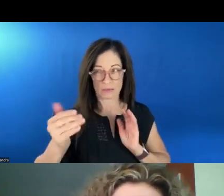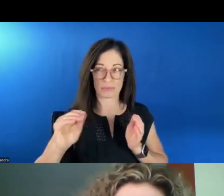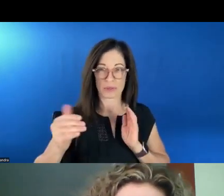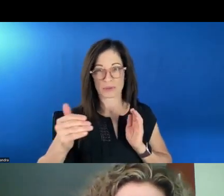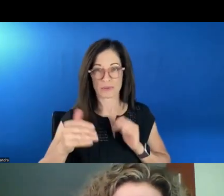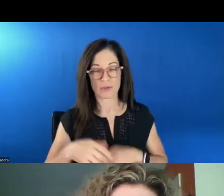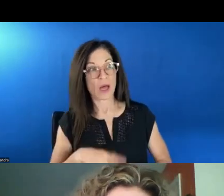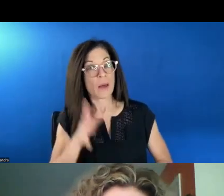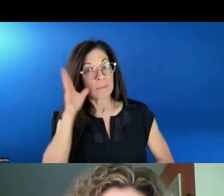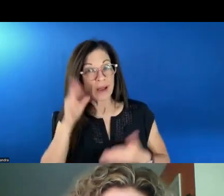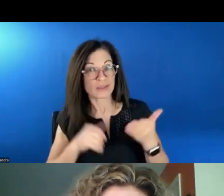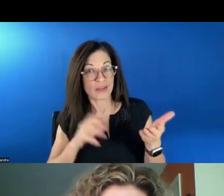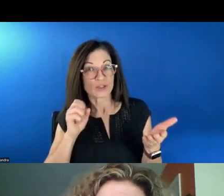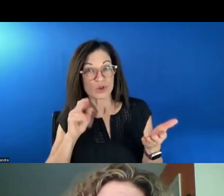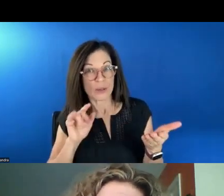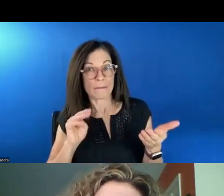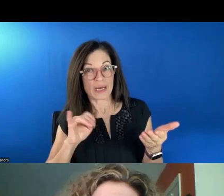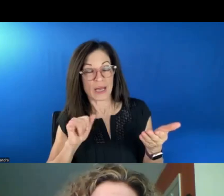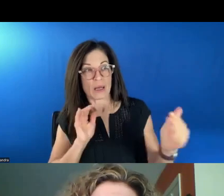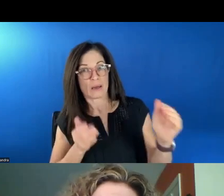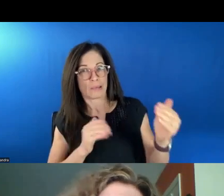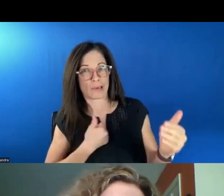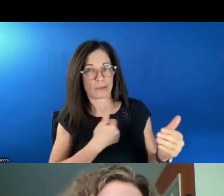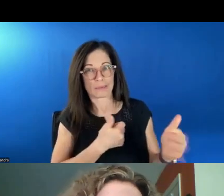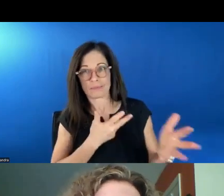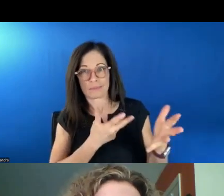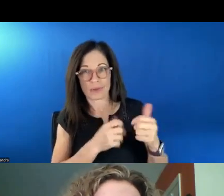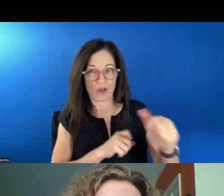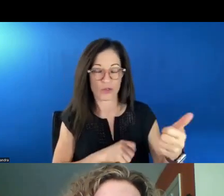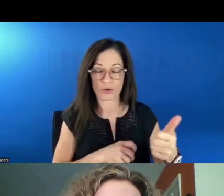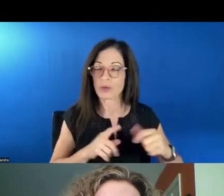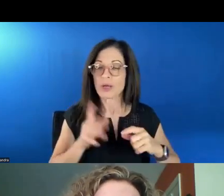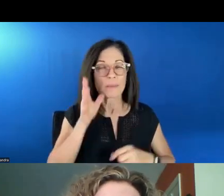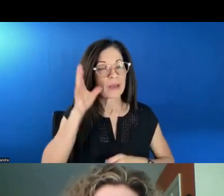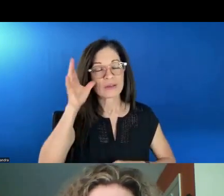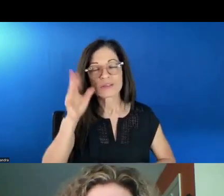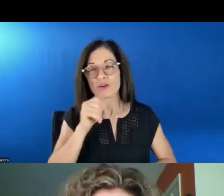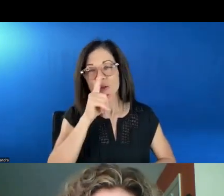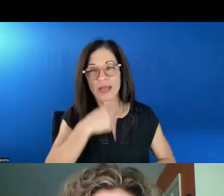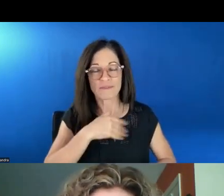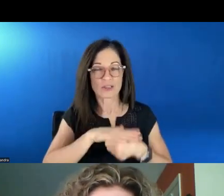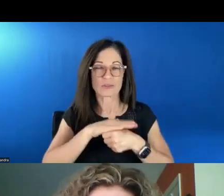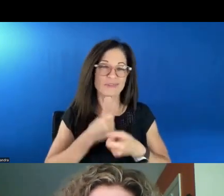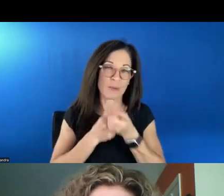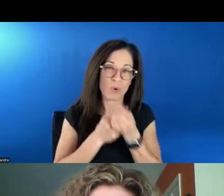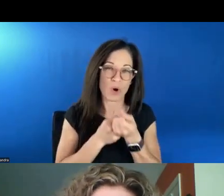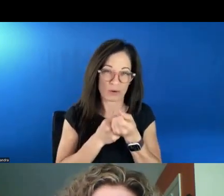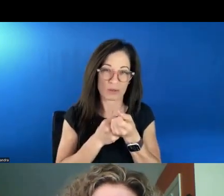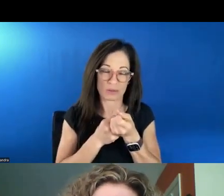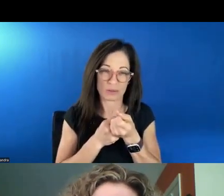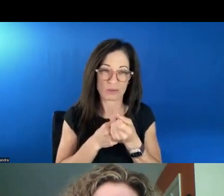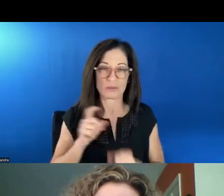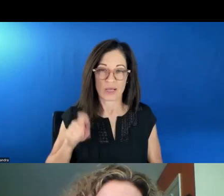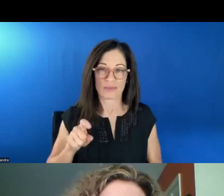parents are on social media comparing themselves, and that parents don't really have that support that they need. And